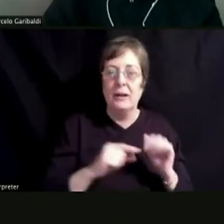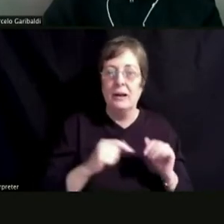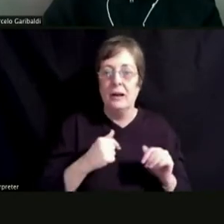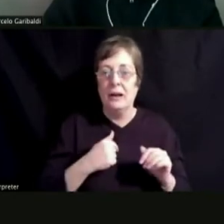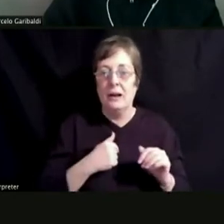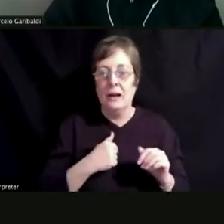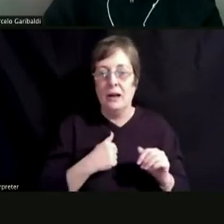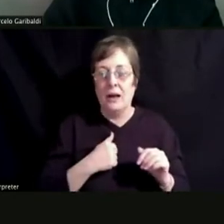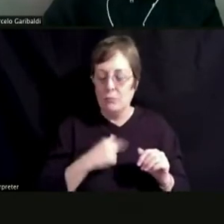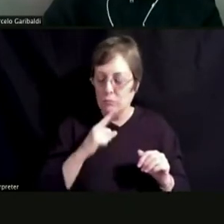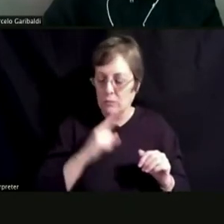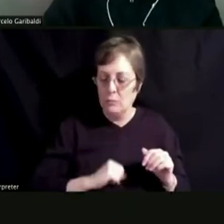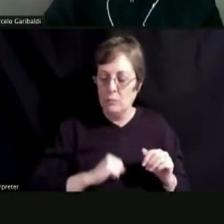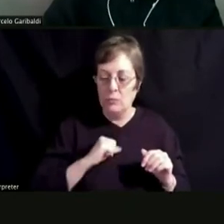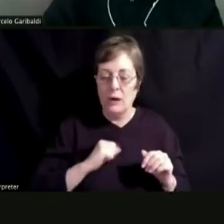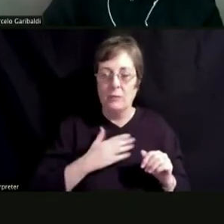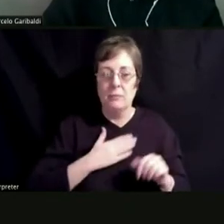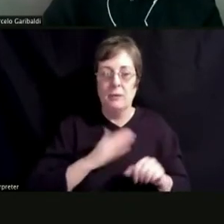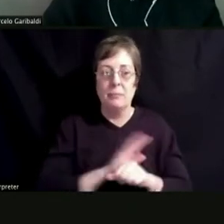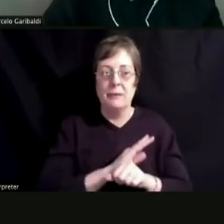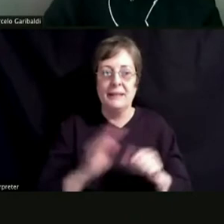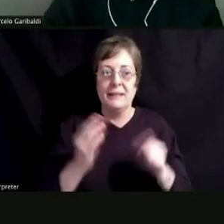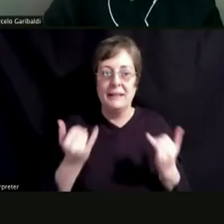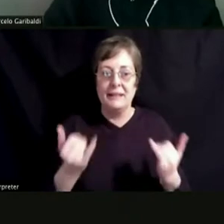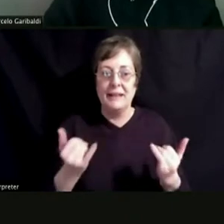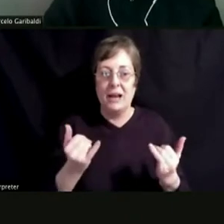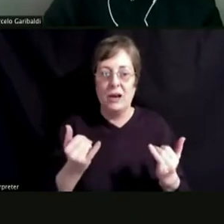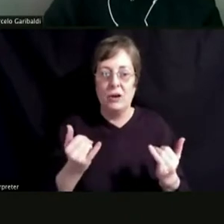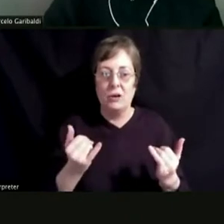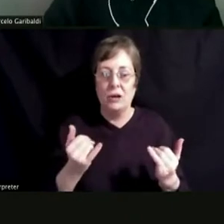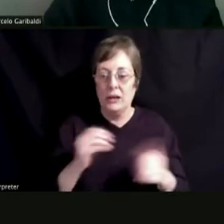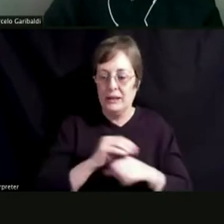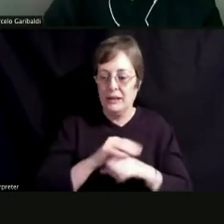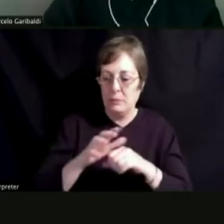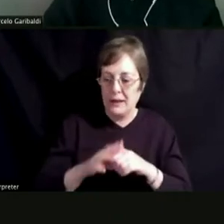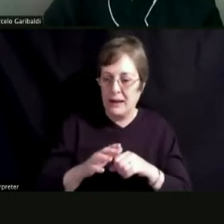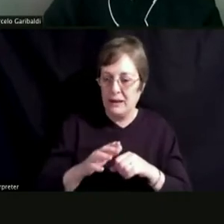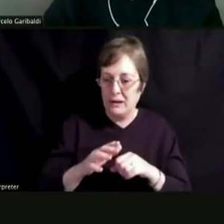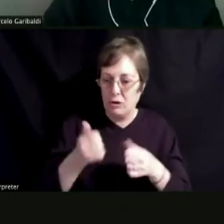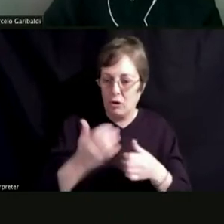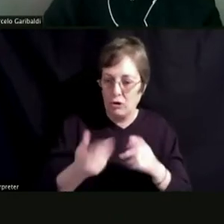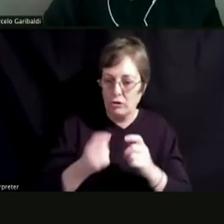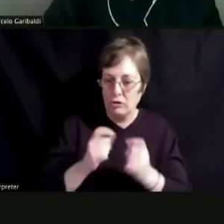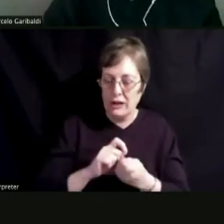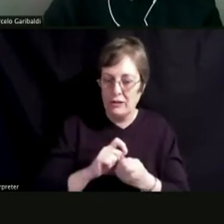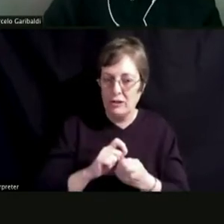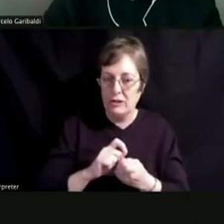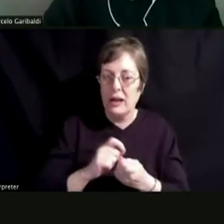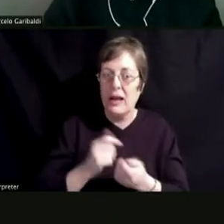of the industry that I'm in now. And so the changes of the pandemic, I think, has shined light on what the good is.